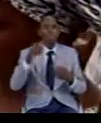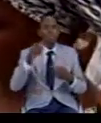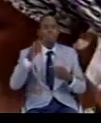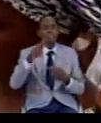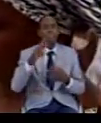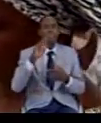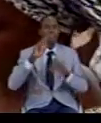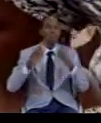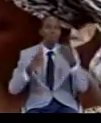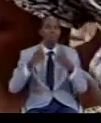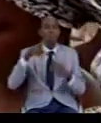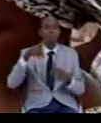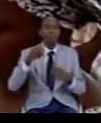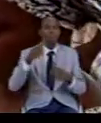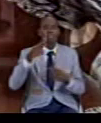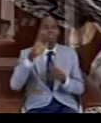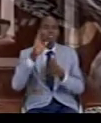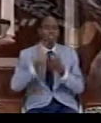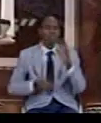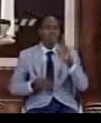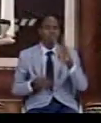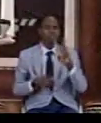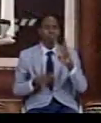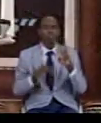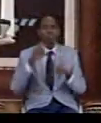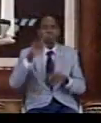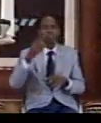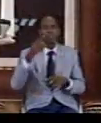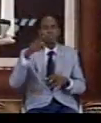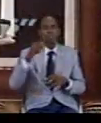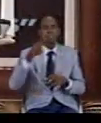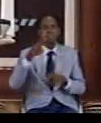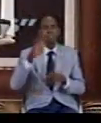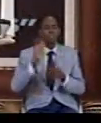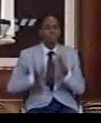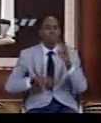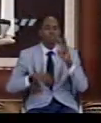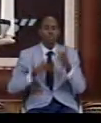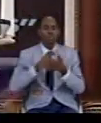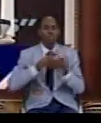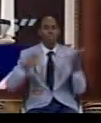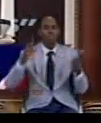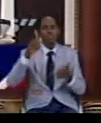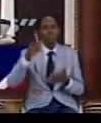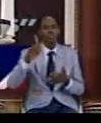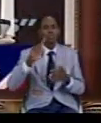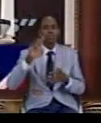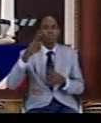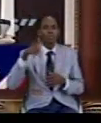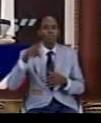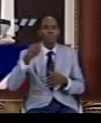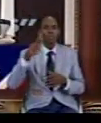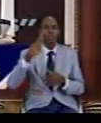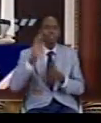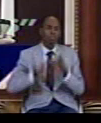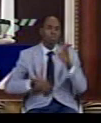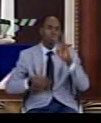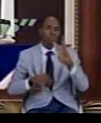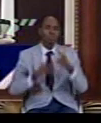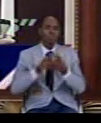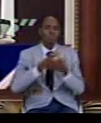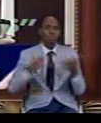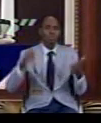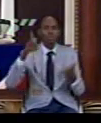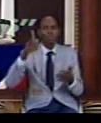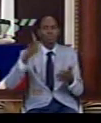First Peter, I'm reading from chapter 2, from verse 21. First Peter, chapter 2,